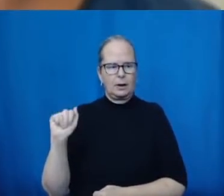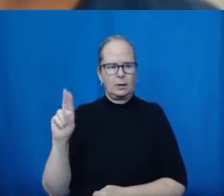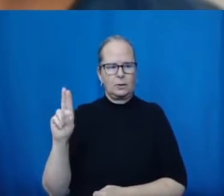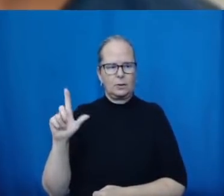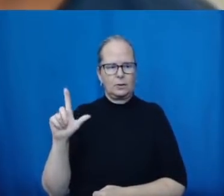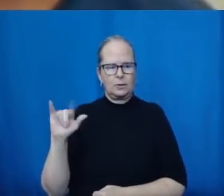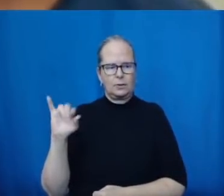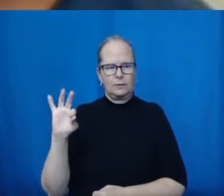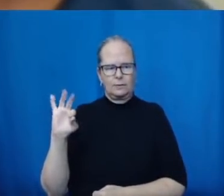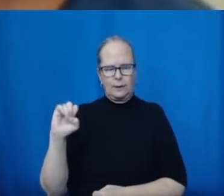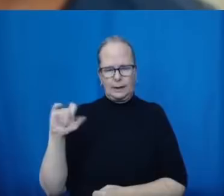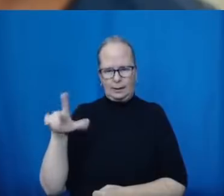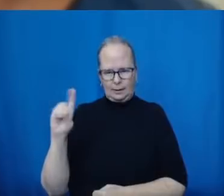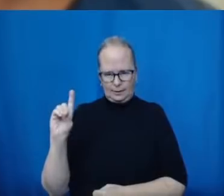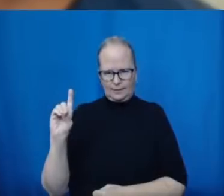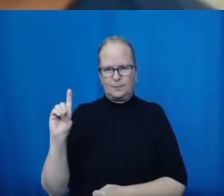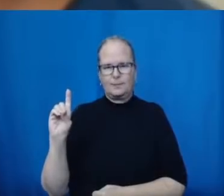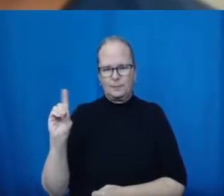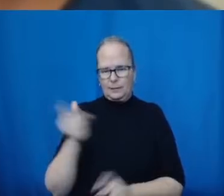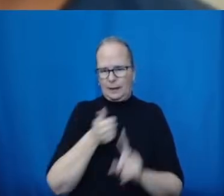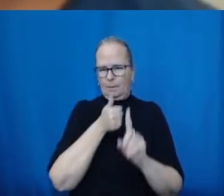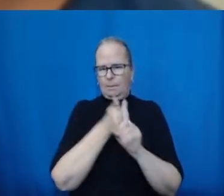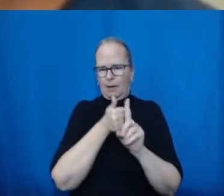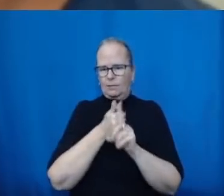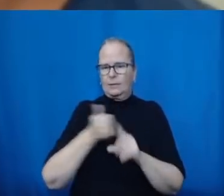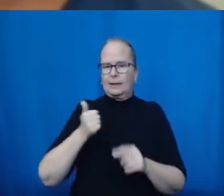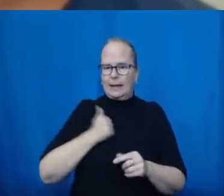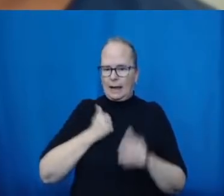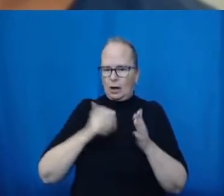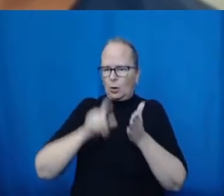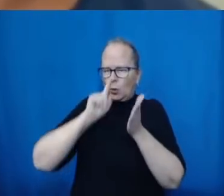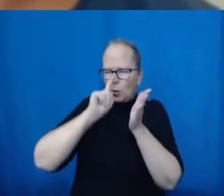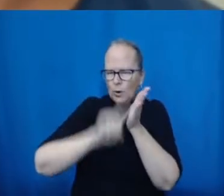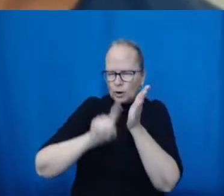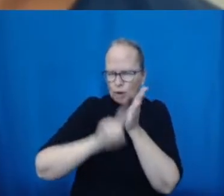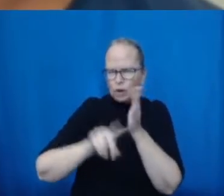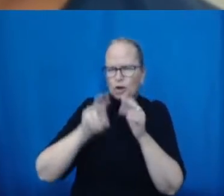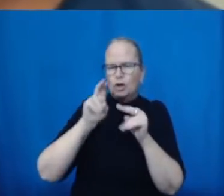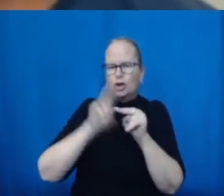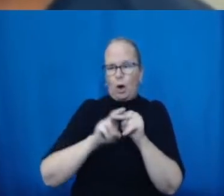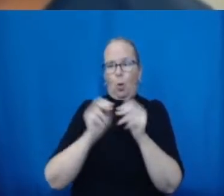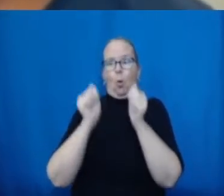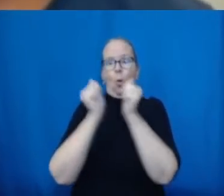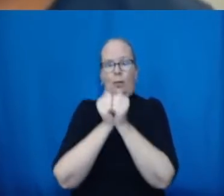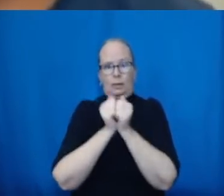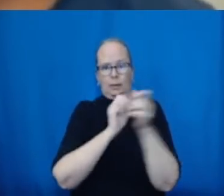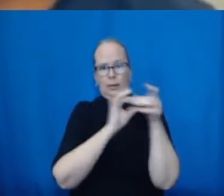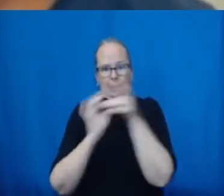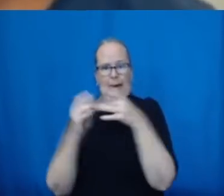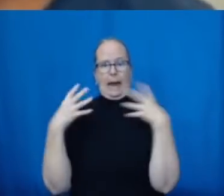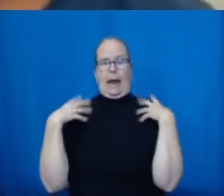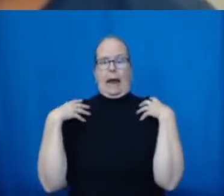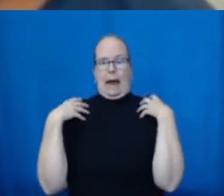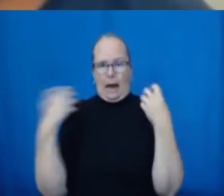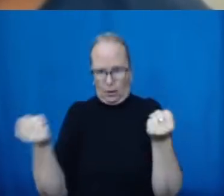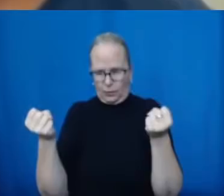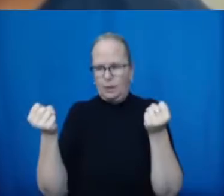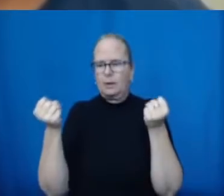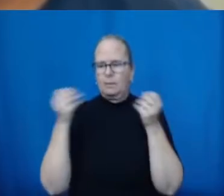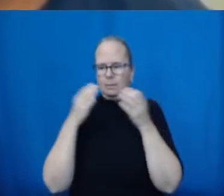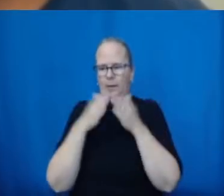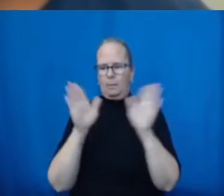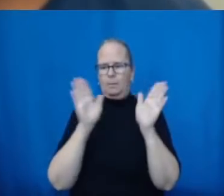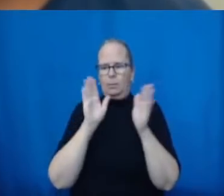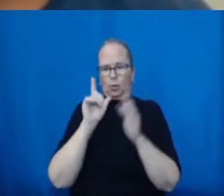Policy, a professor in the Faculty of Law and the School of Public Health, and the Research Director of the Health Law Institute at the University of